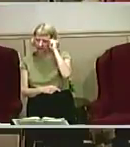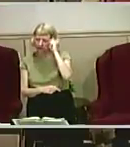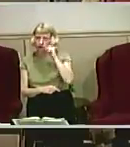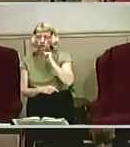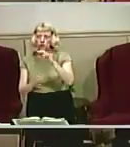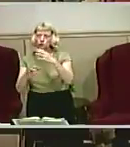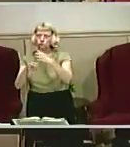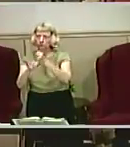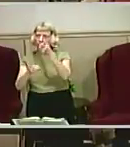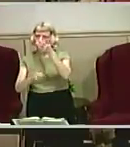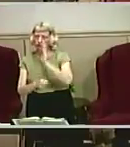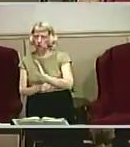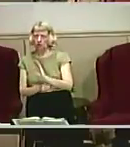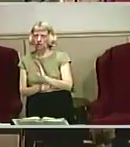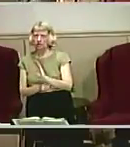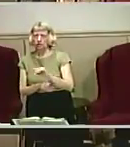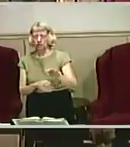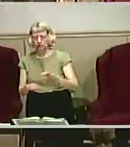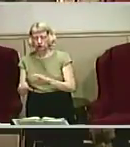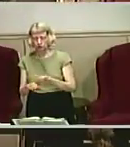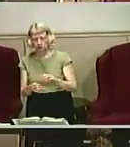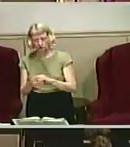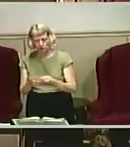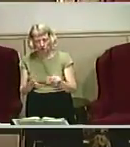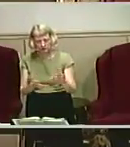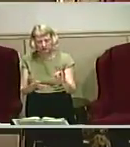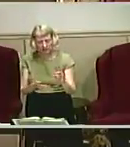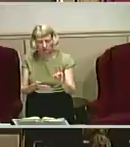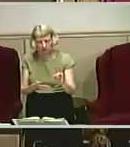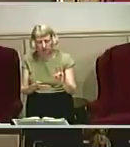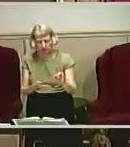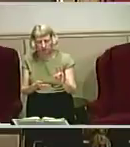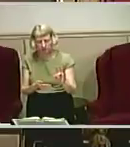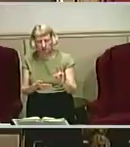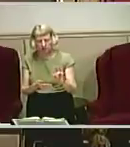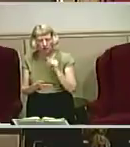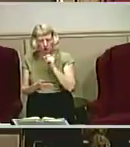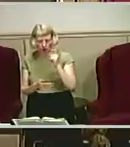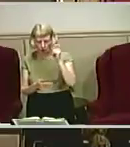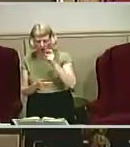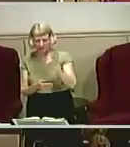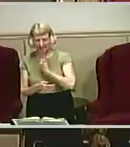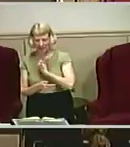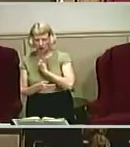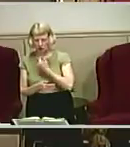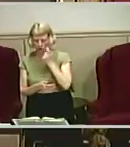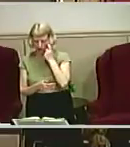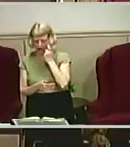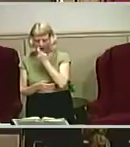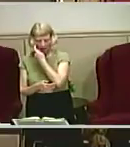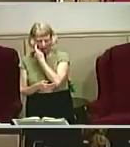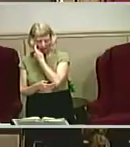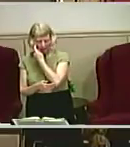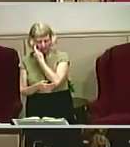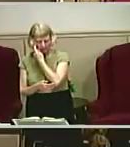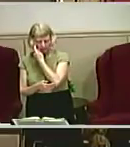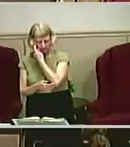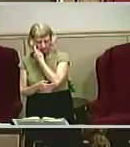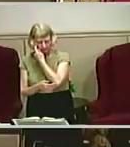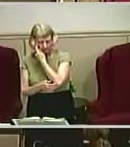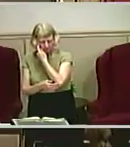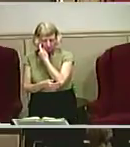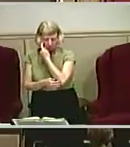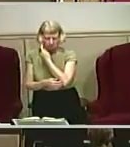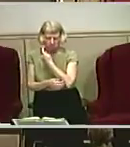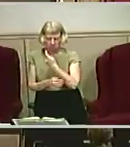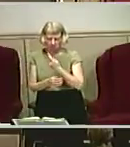not trusting in God and you're doing what verse 7 says, we're not wise in our own eyes because we're going by what we know, whether